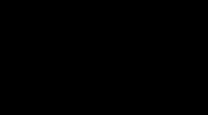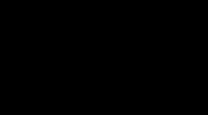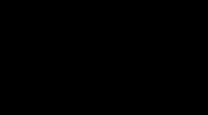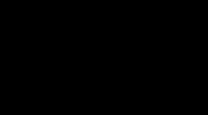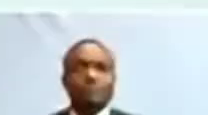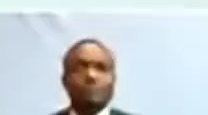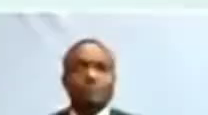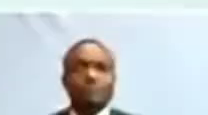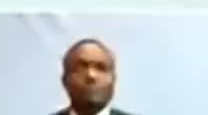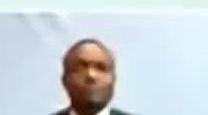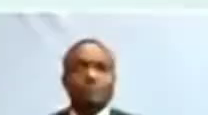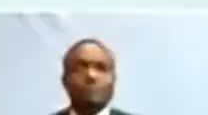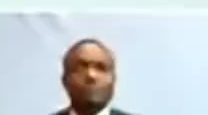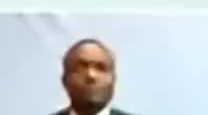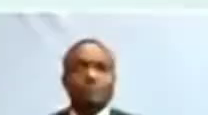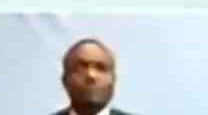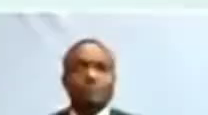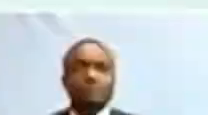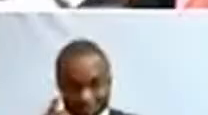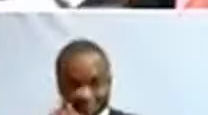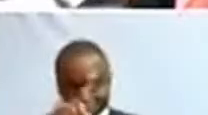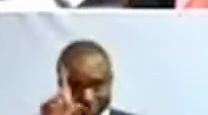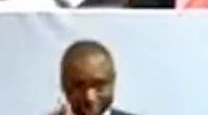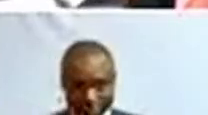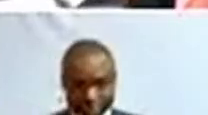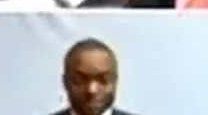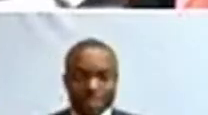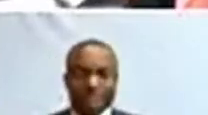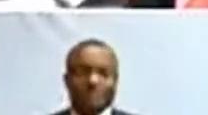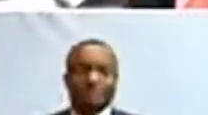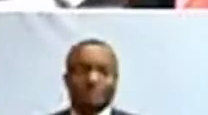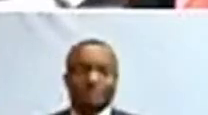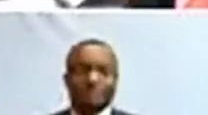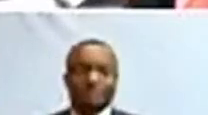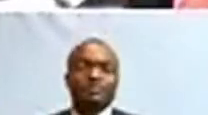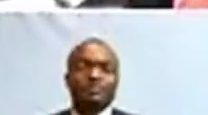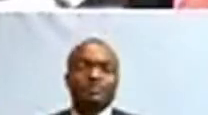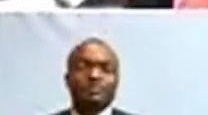Yeah? No. The first question.